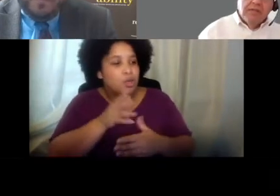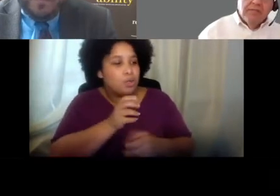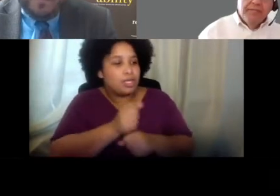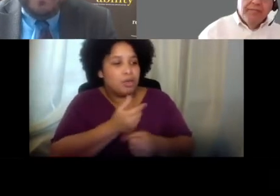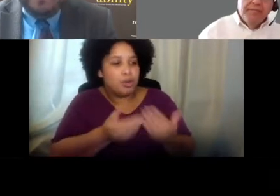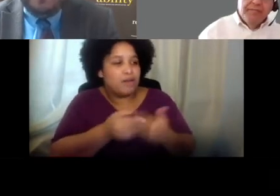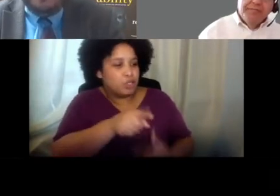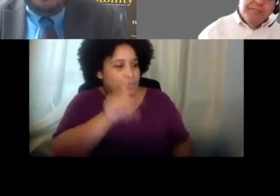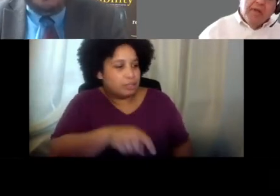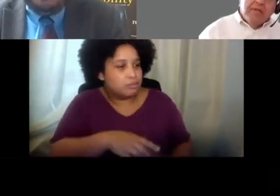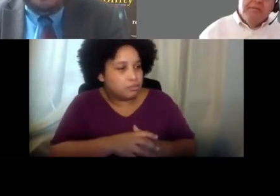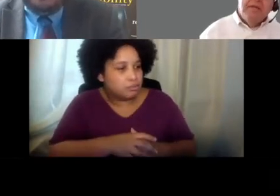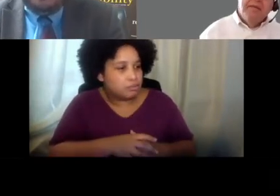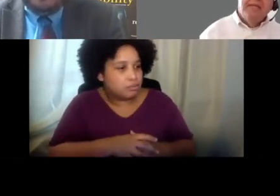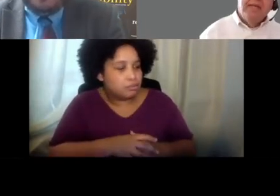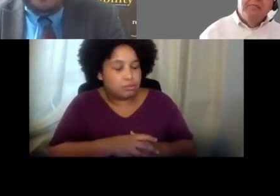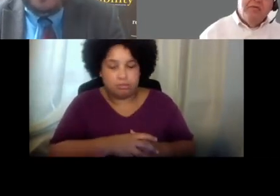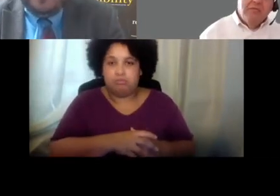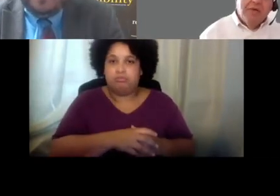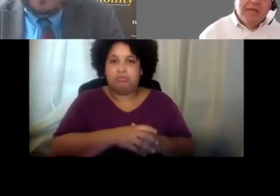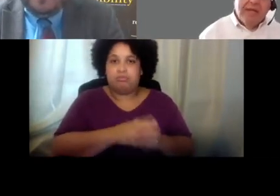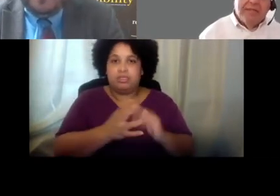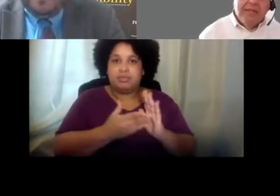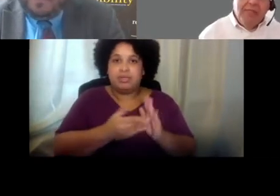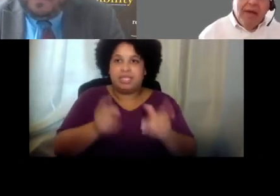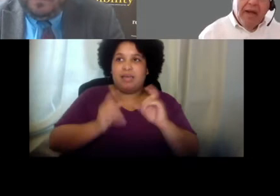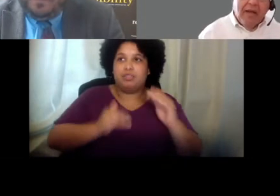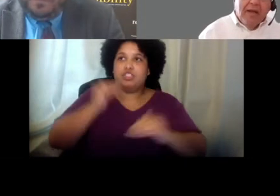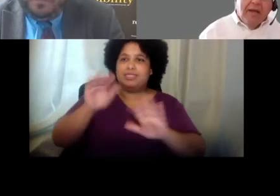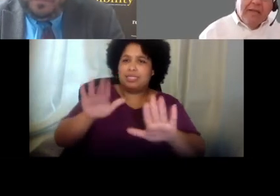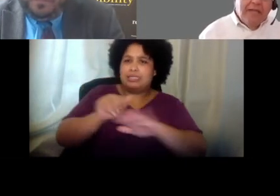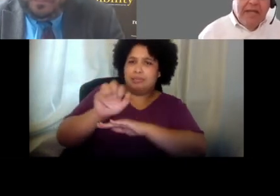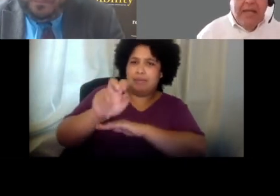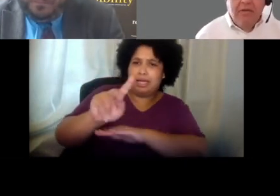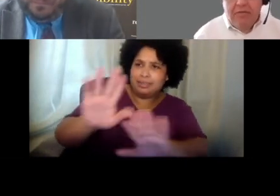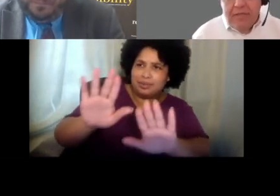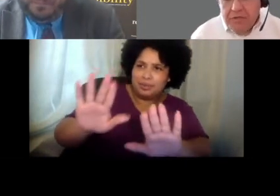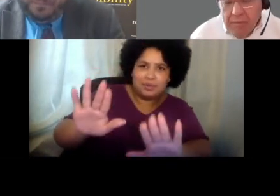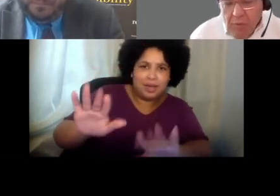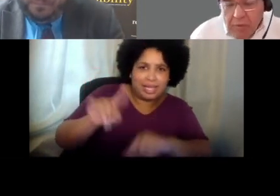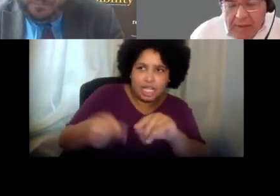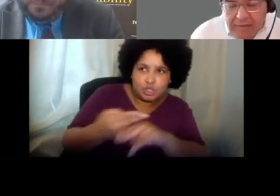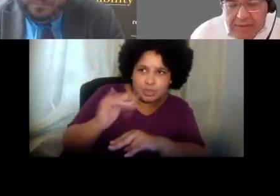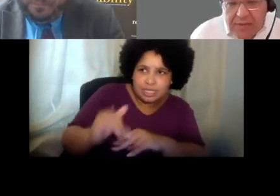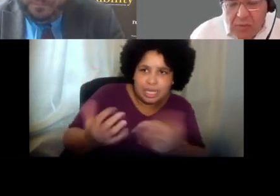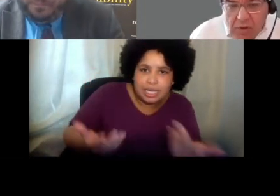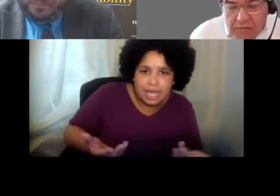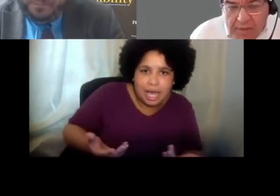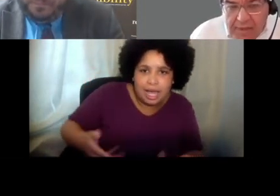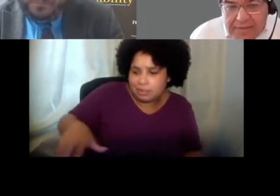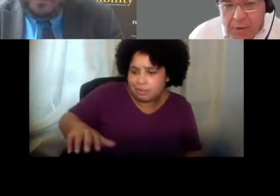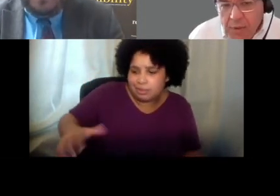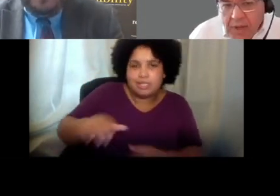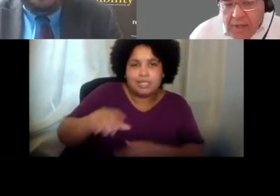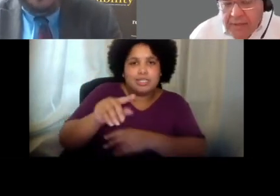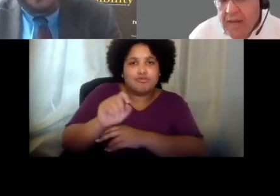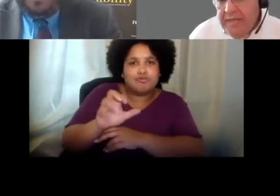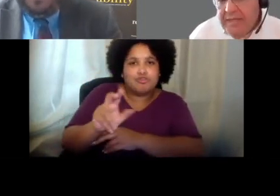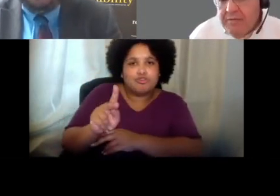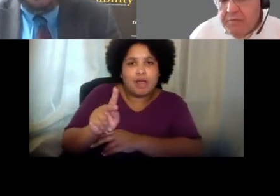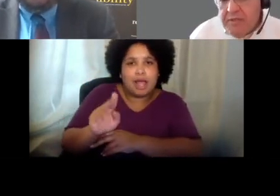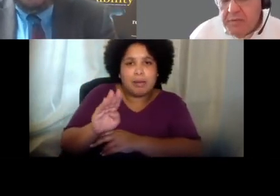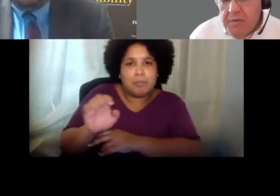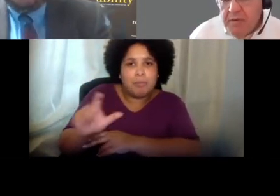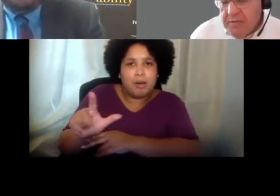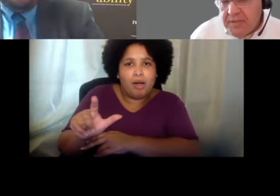need. Sometimes they gave me too much. I had to send it back. I said, I can't use that trackball miles. It doesn't work for me. So the